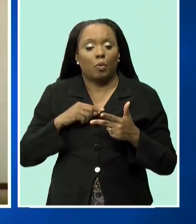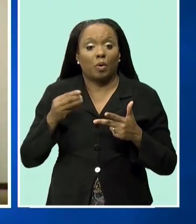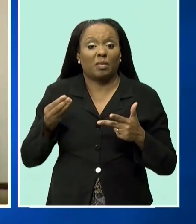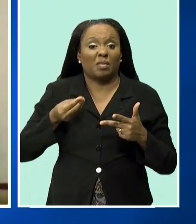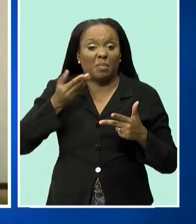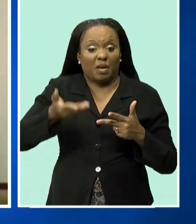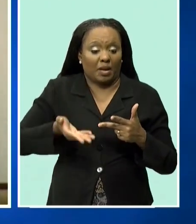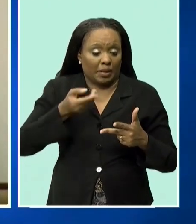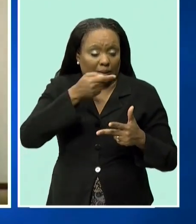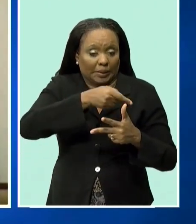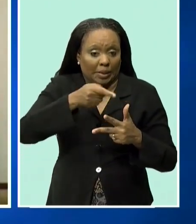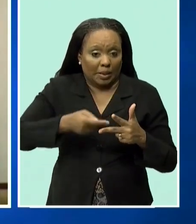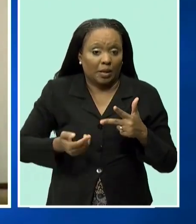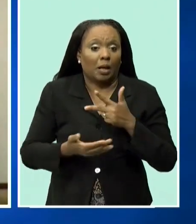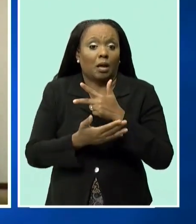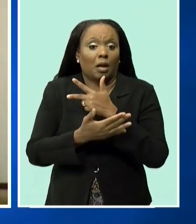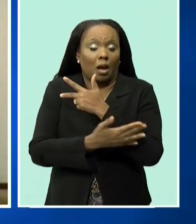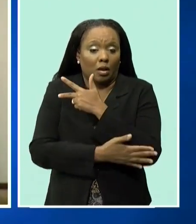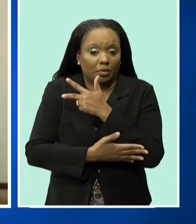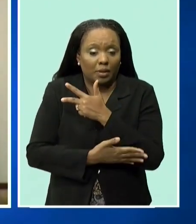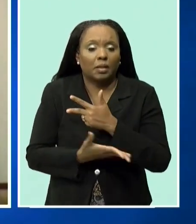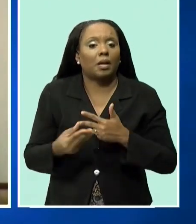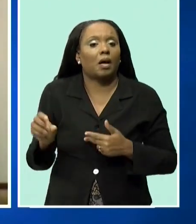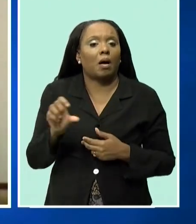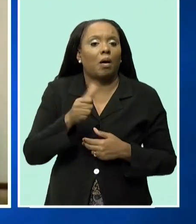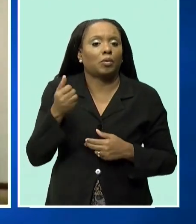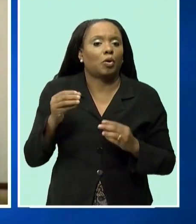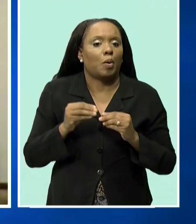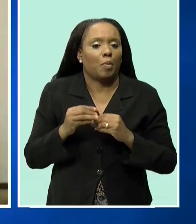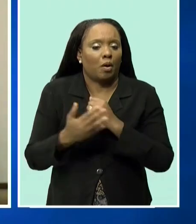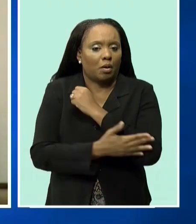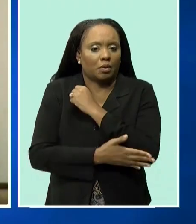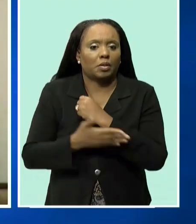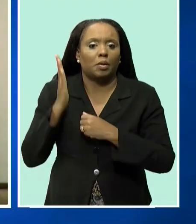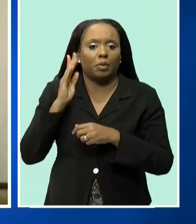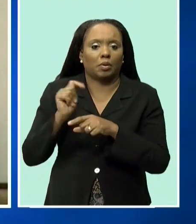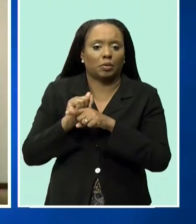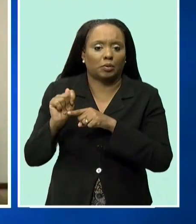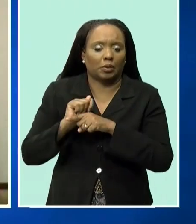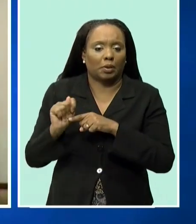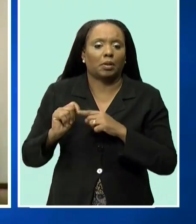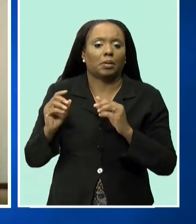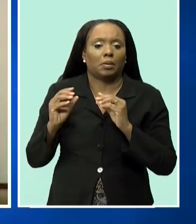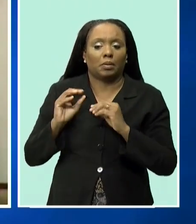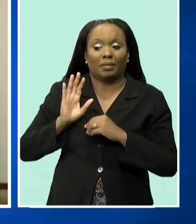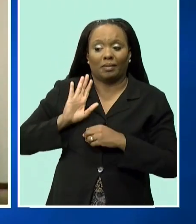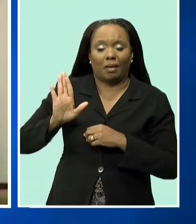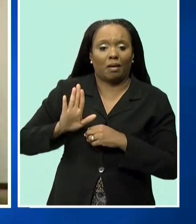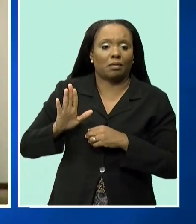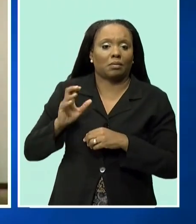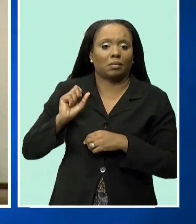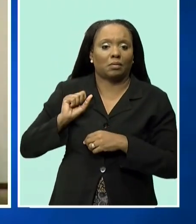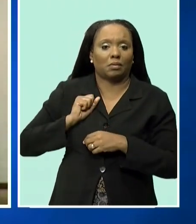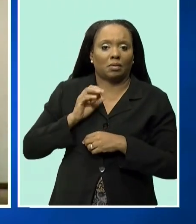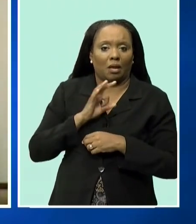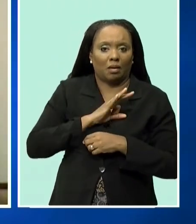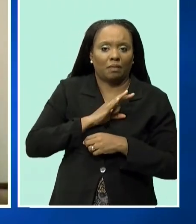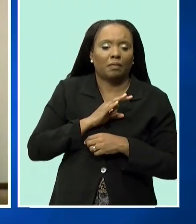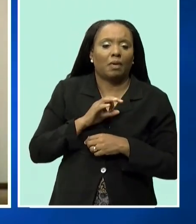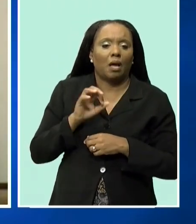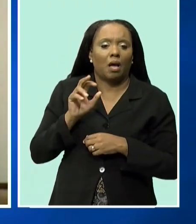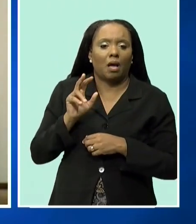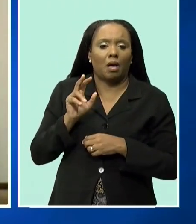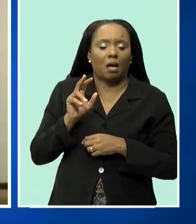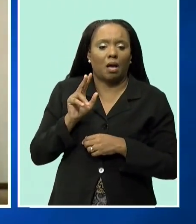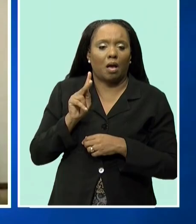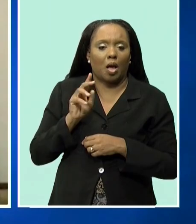so I'll be doing some more training with their staff and make sure that, and I do need to go to